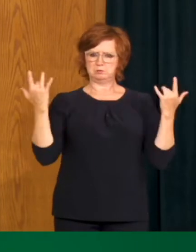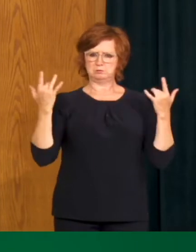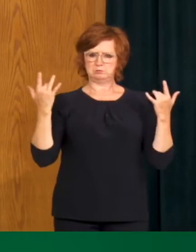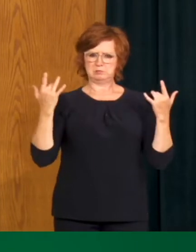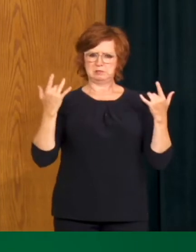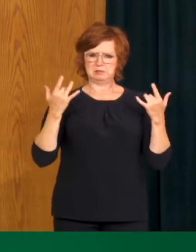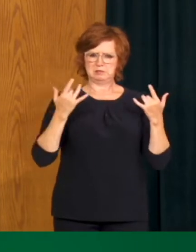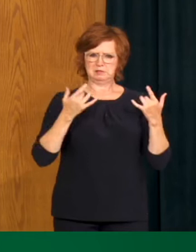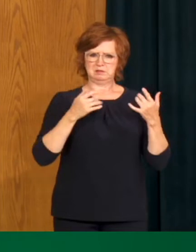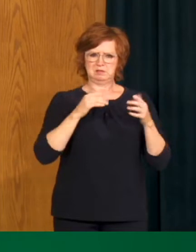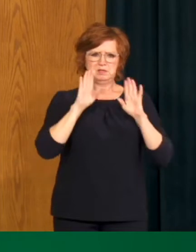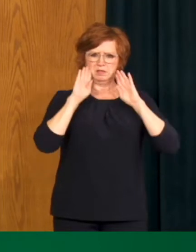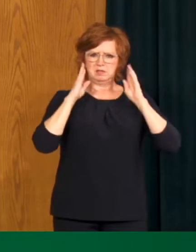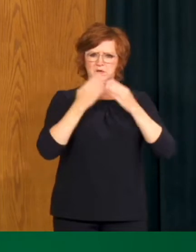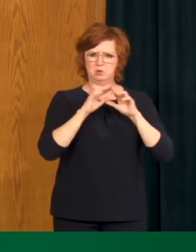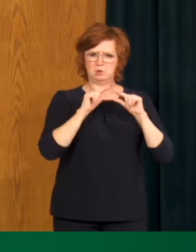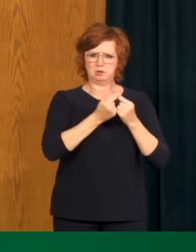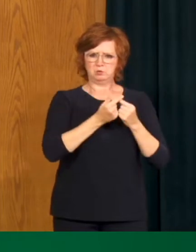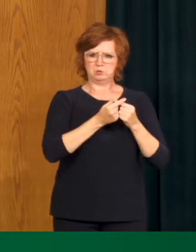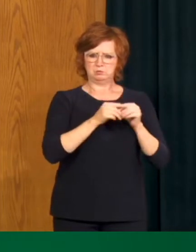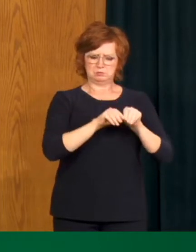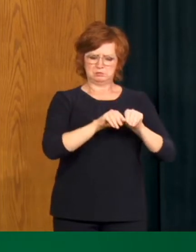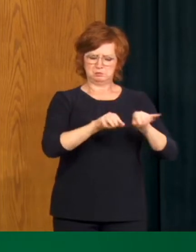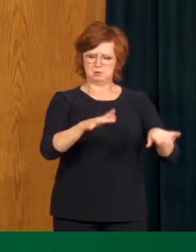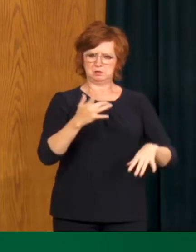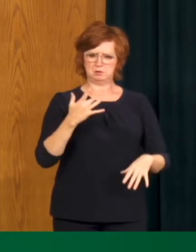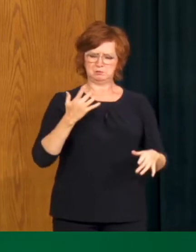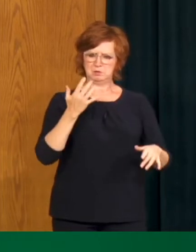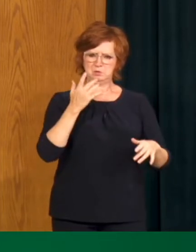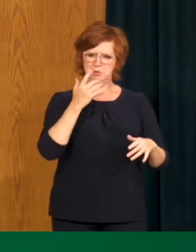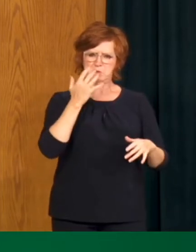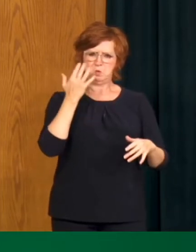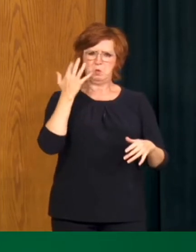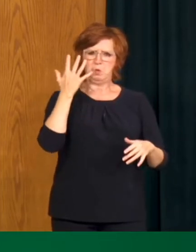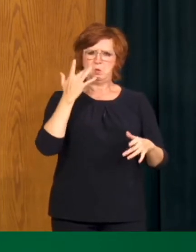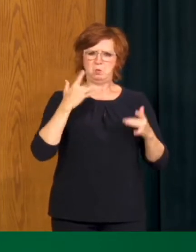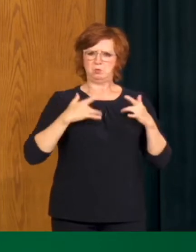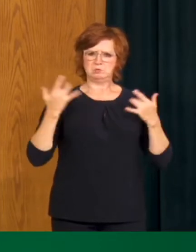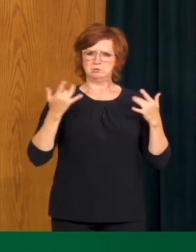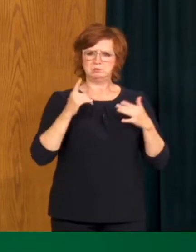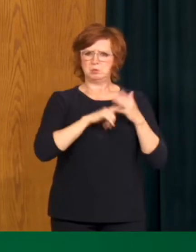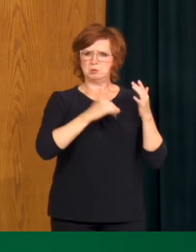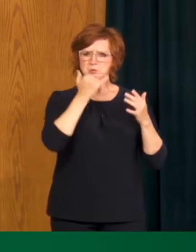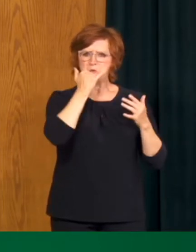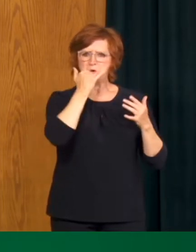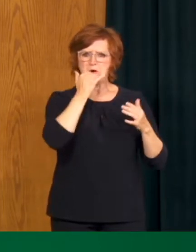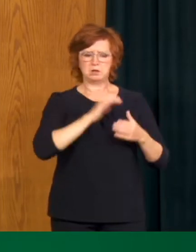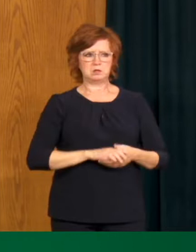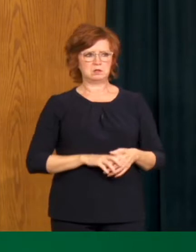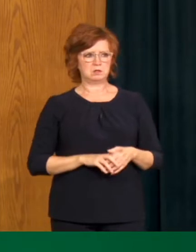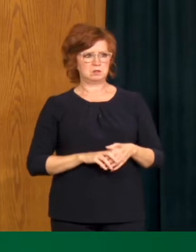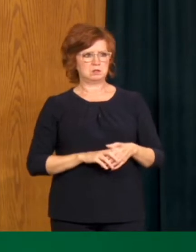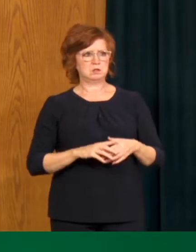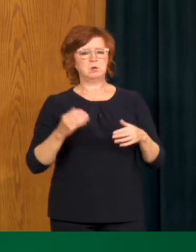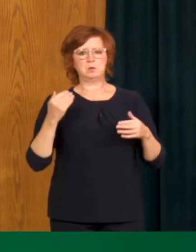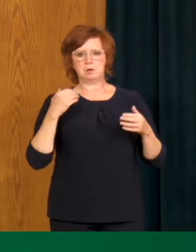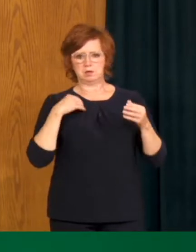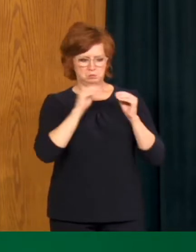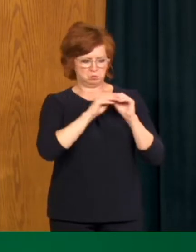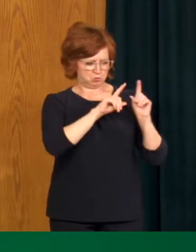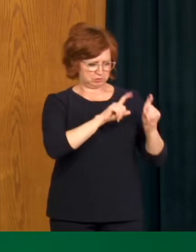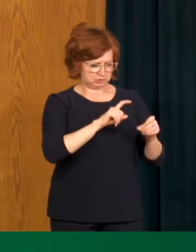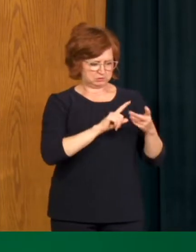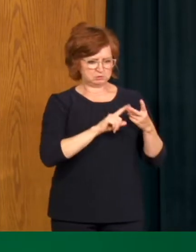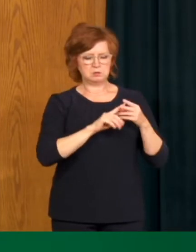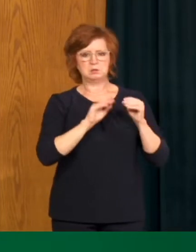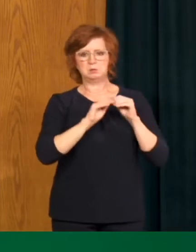leadership early on? What are you pointing to see? How this is our largest daily case. I know we're doing more testing and we're doing contact tracing, but I